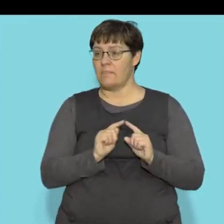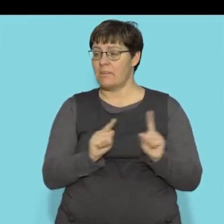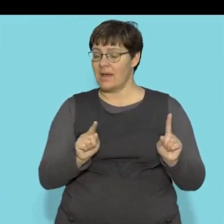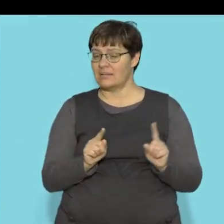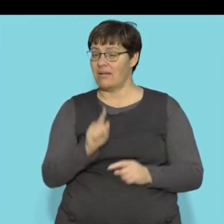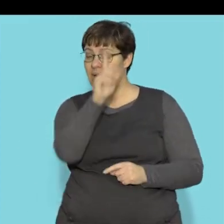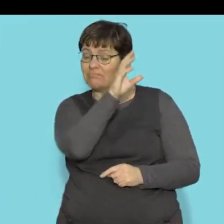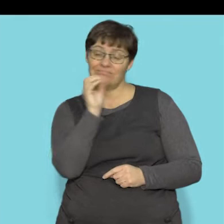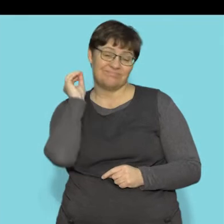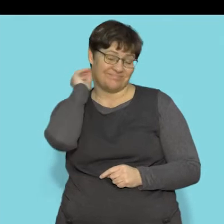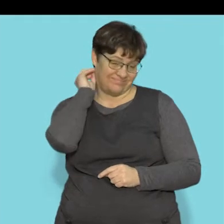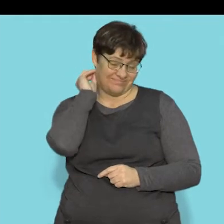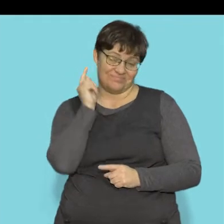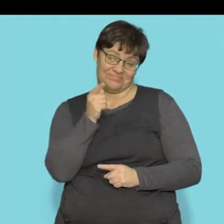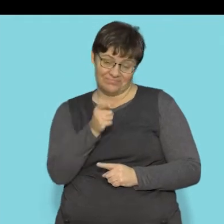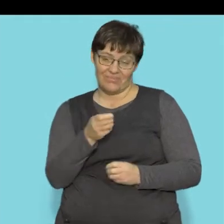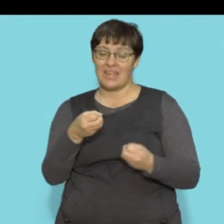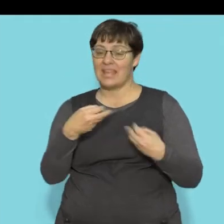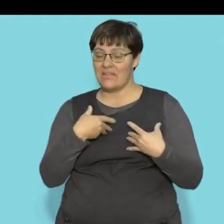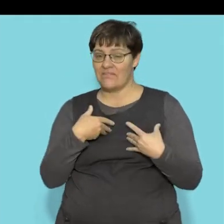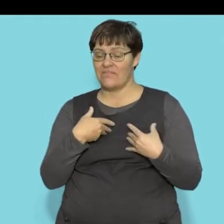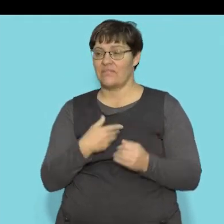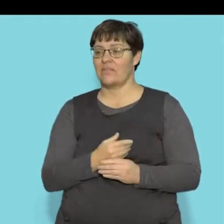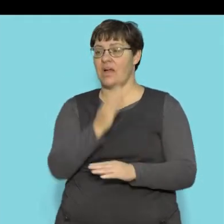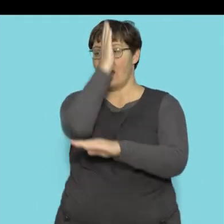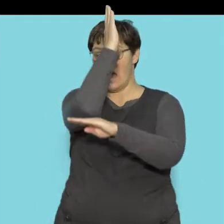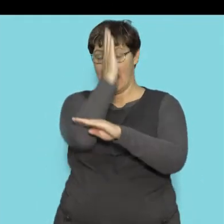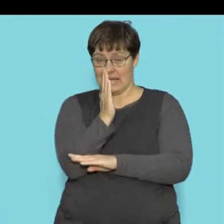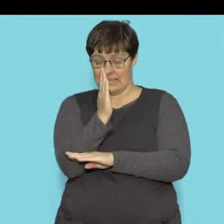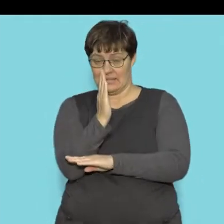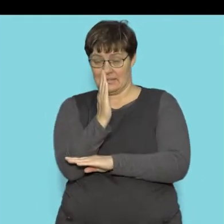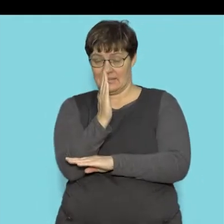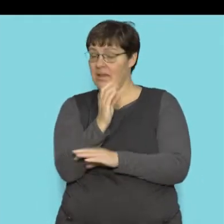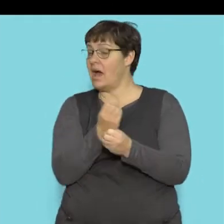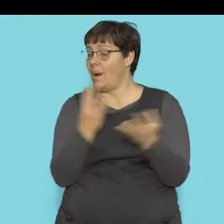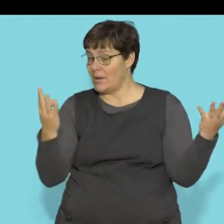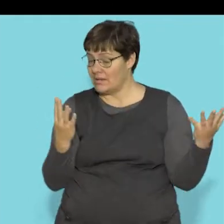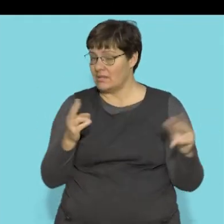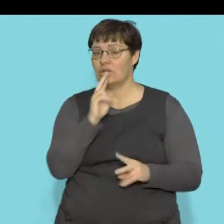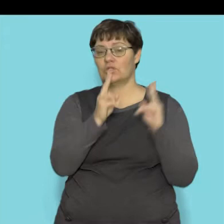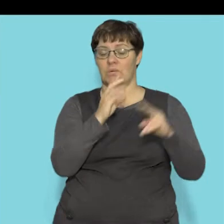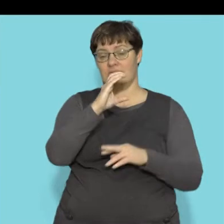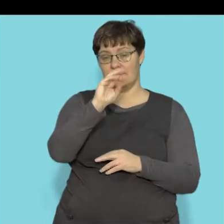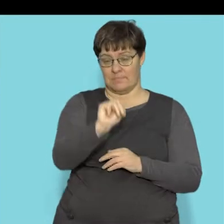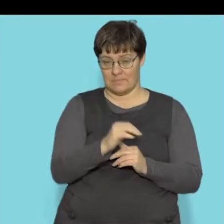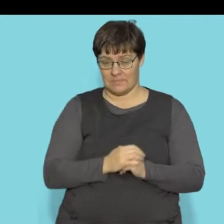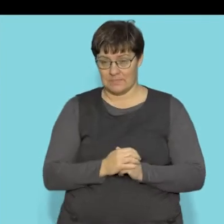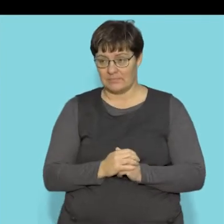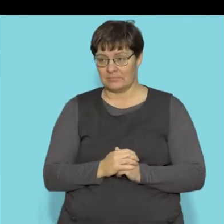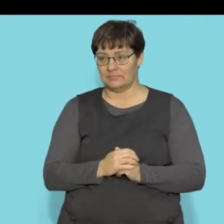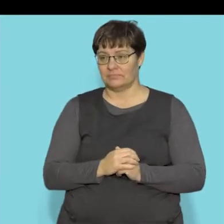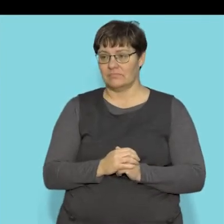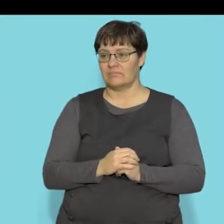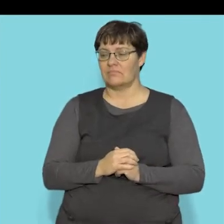But please will you note that it's now being given that the perpendicular height of the cone is 12